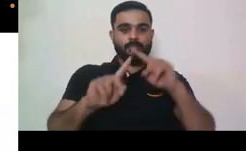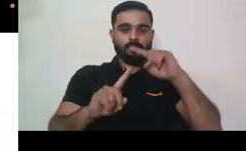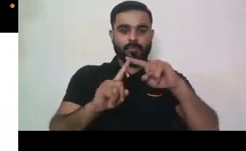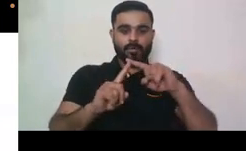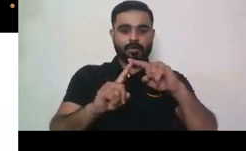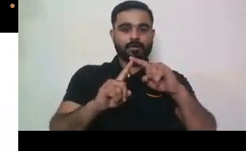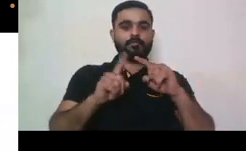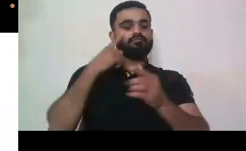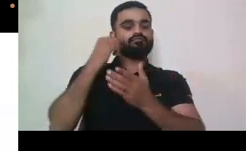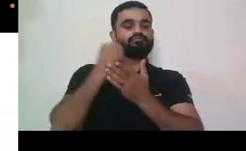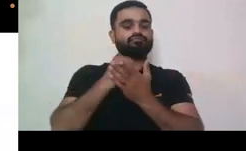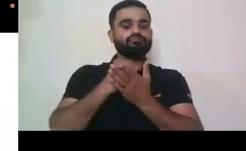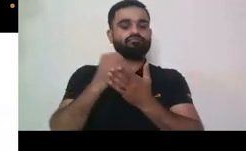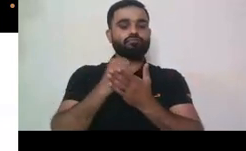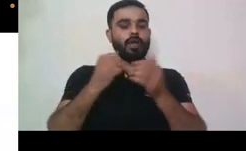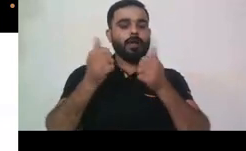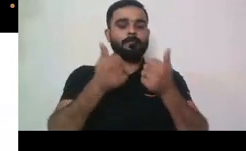your best practices there as well.